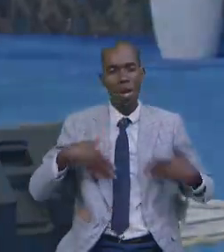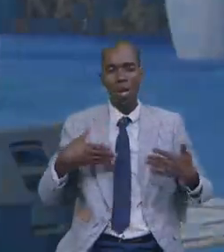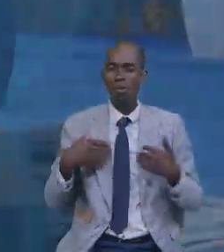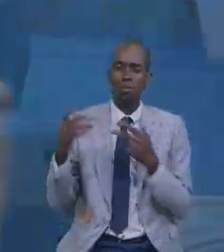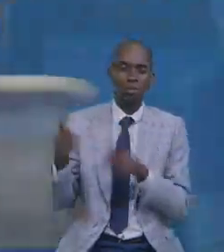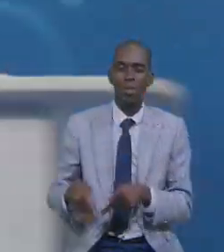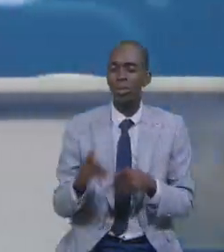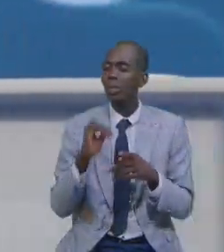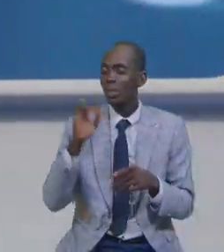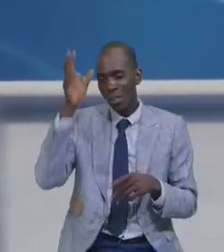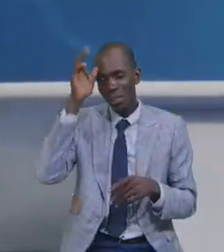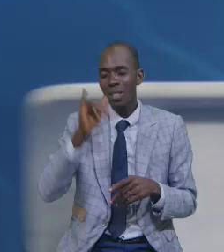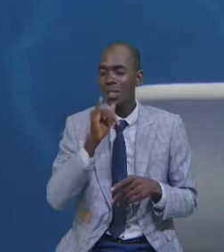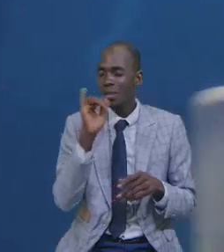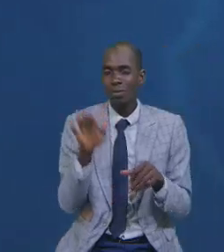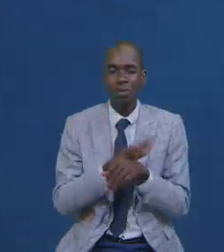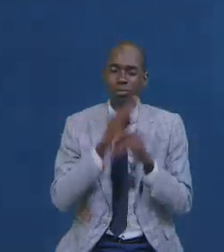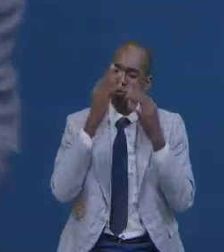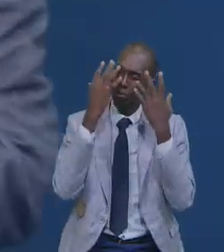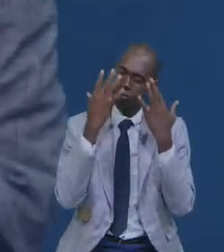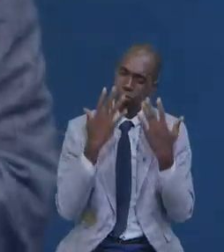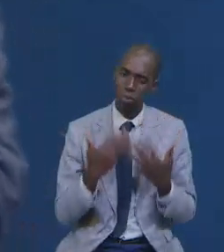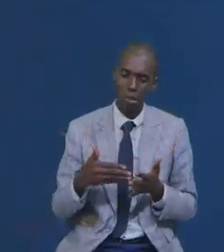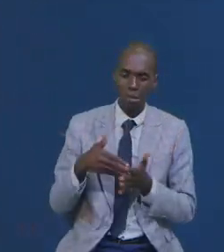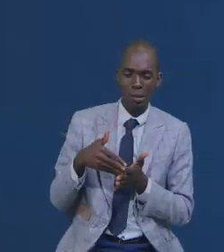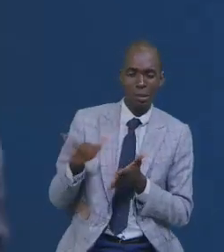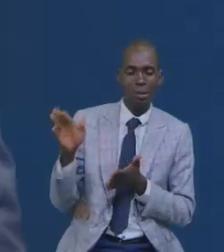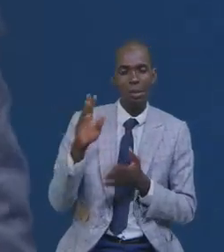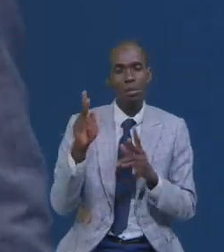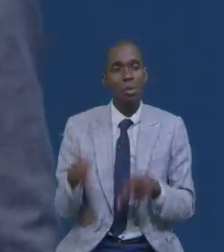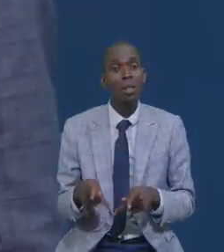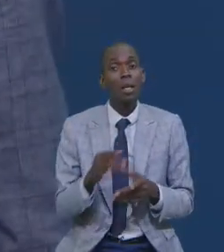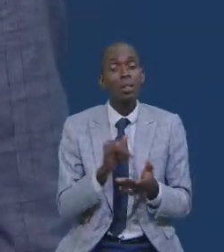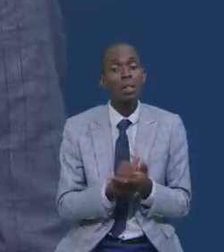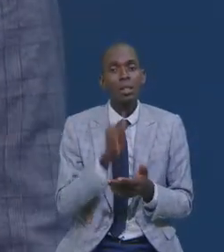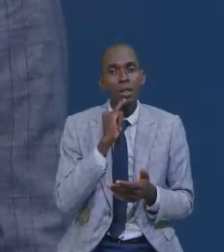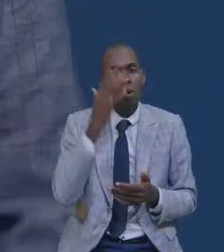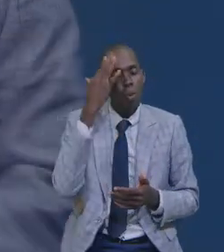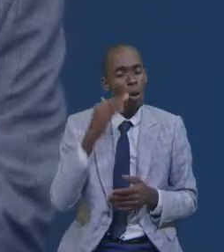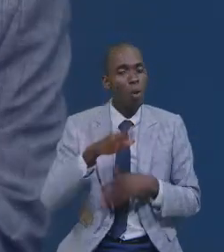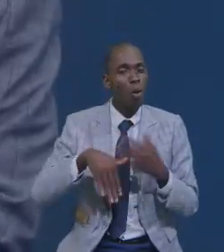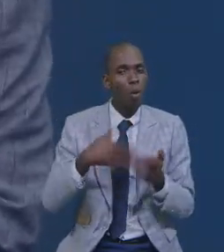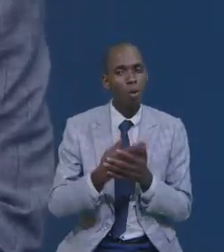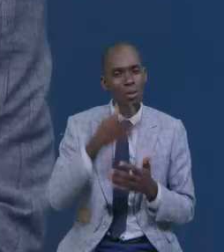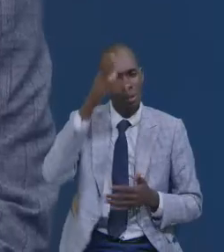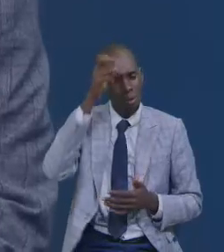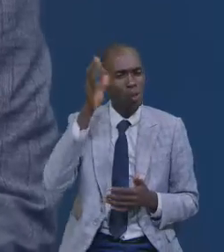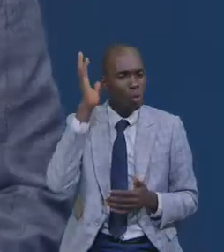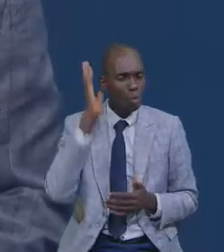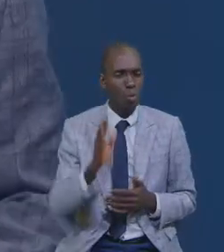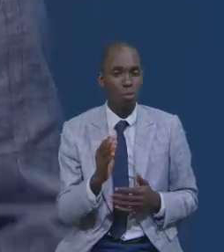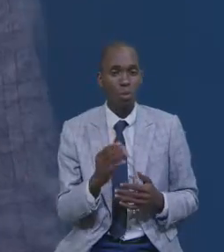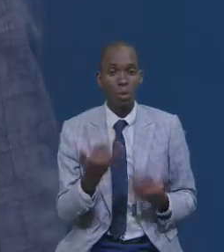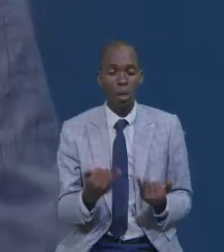sorrowful man. He's a dejected man. Because, you know, that's why those demons were saying, are you going to torment